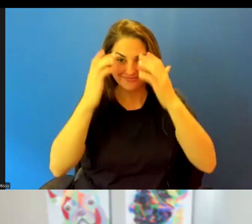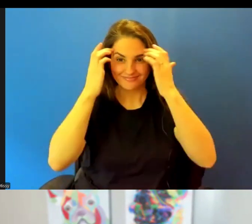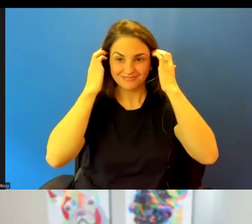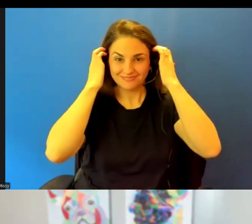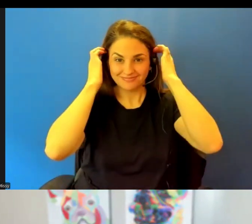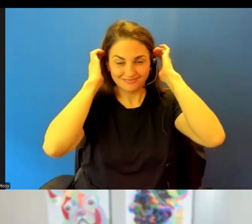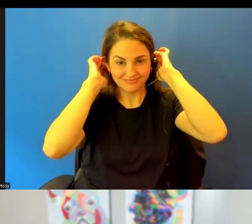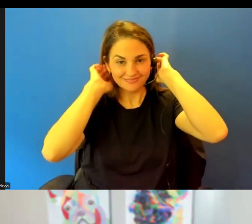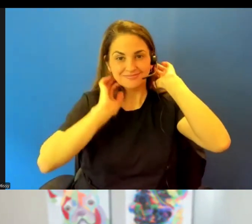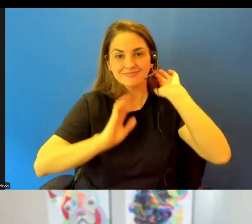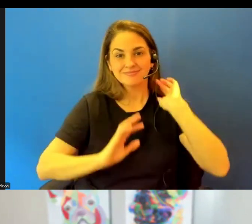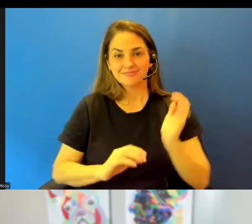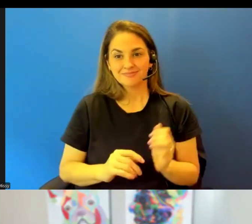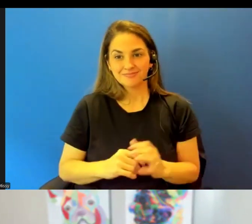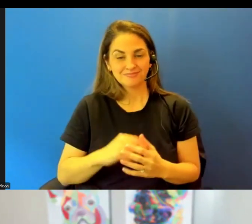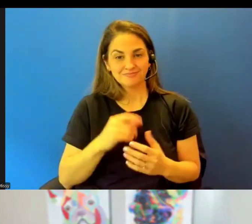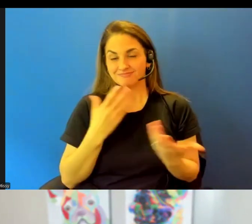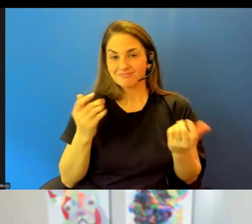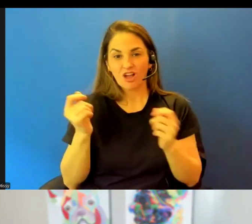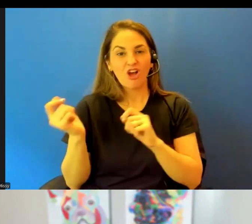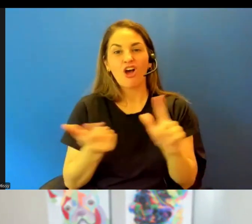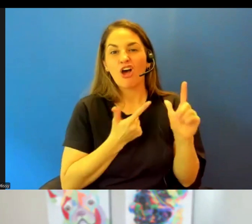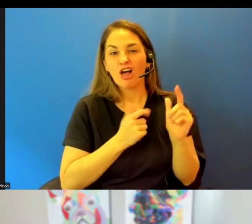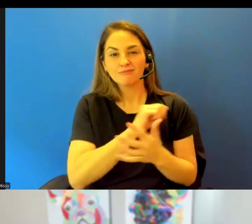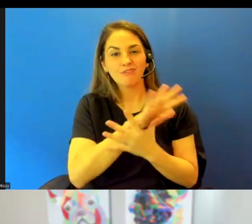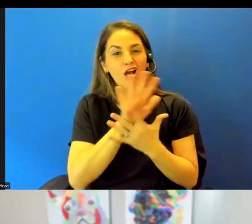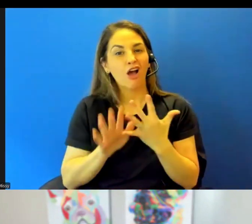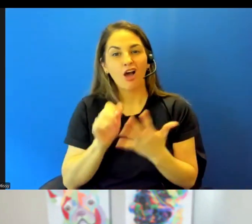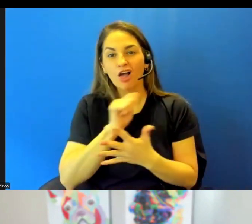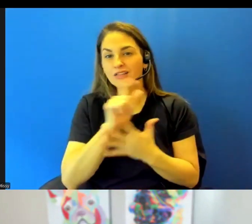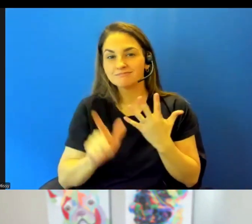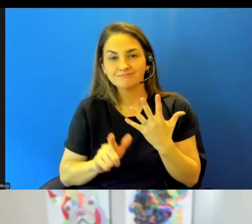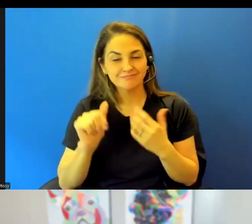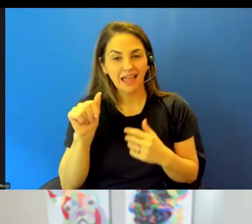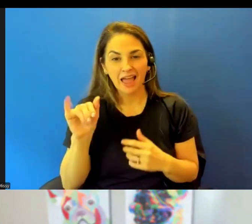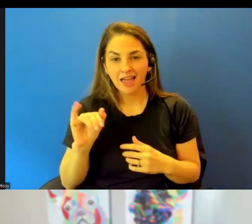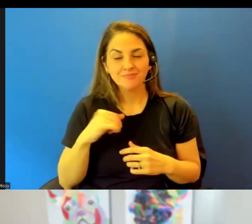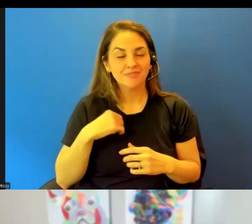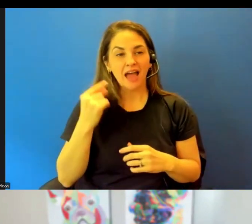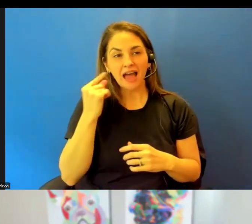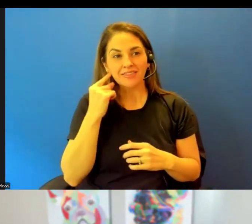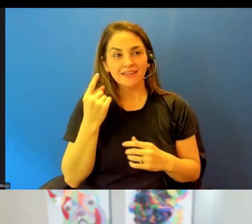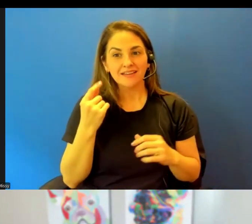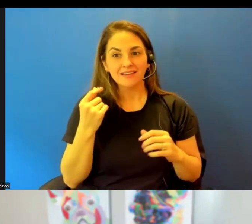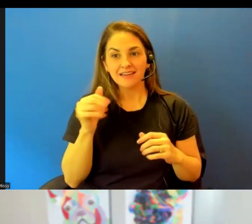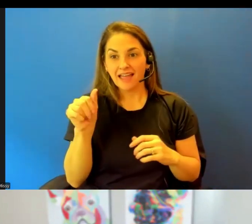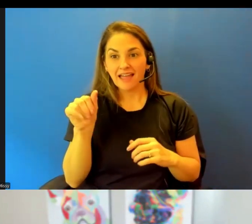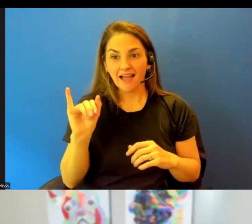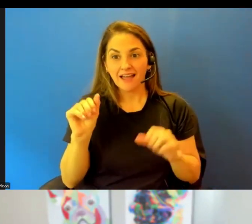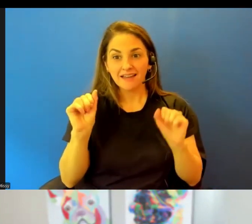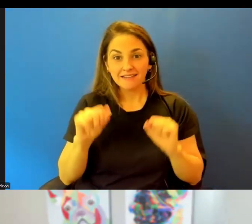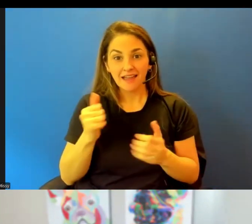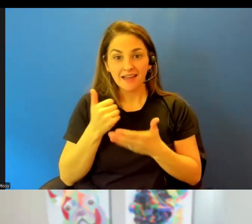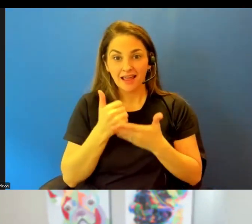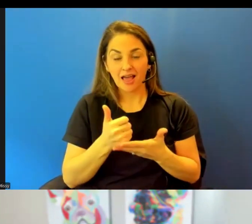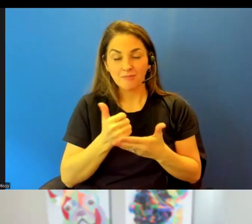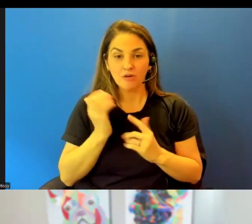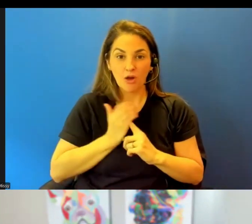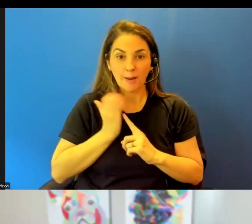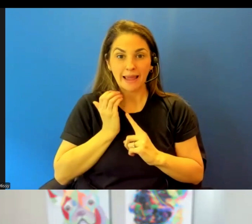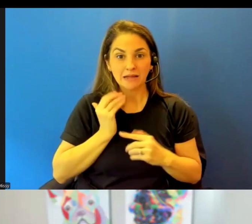I would say it's all of the above. I think there's opportunities, just like AI can help automate some things and